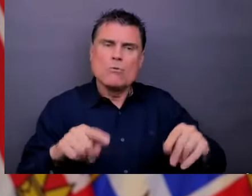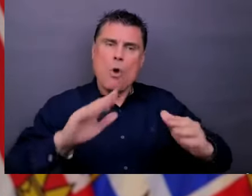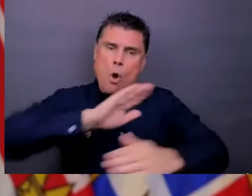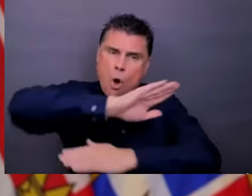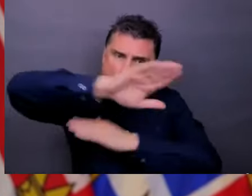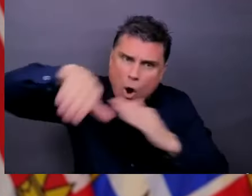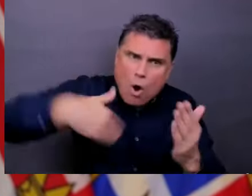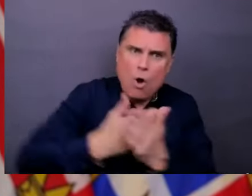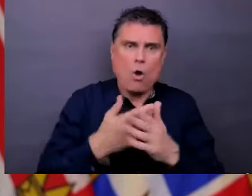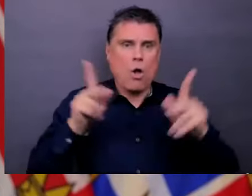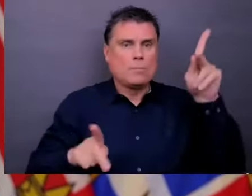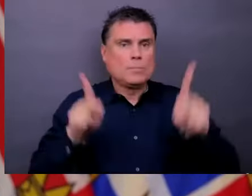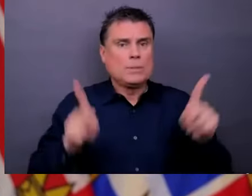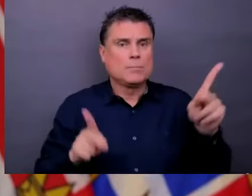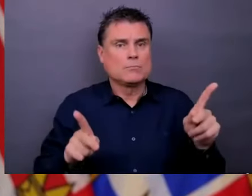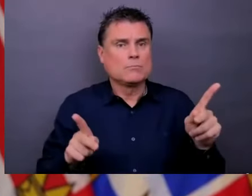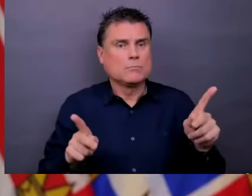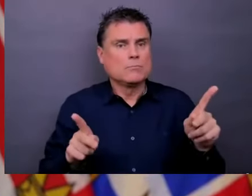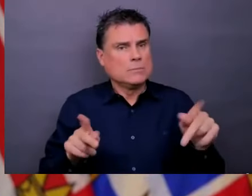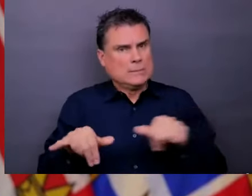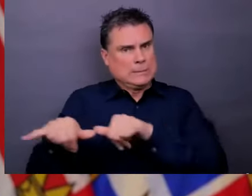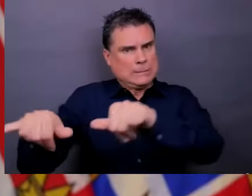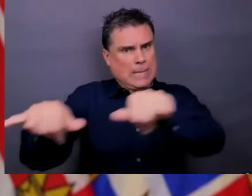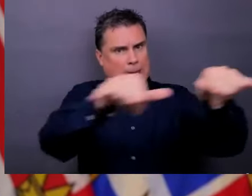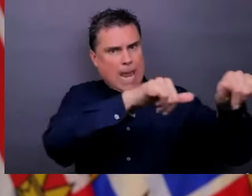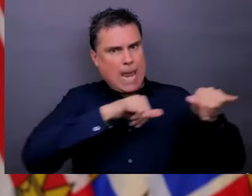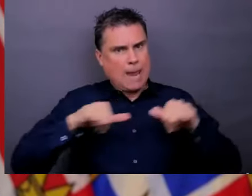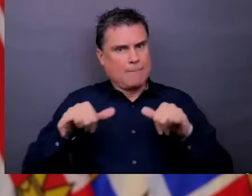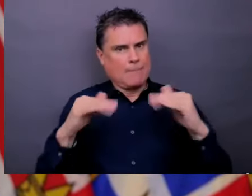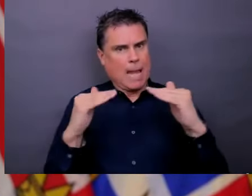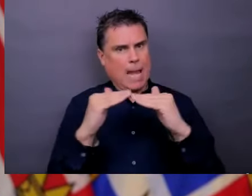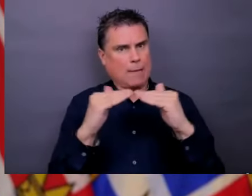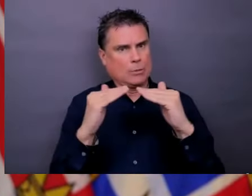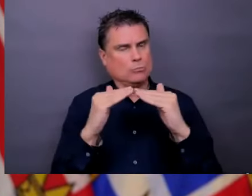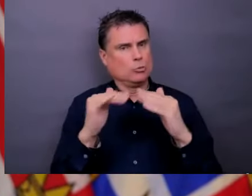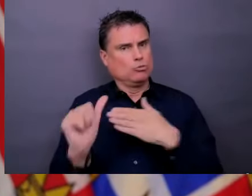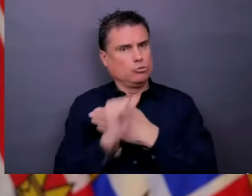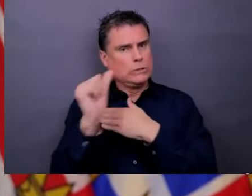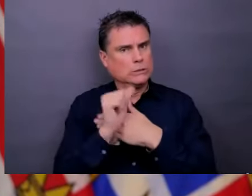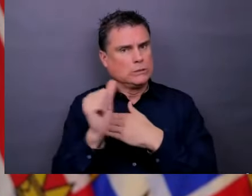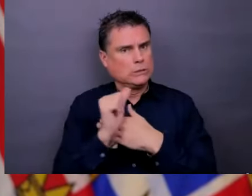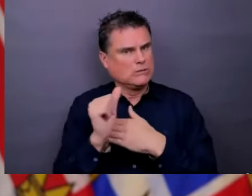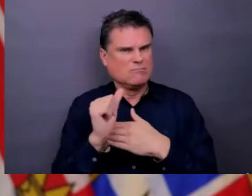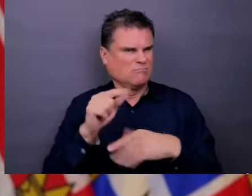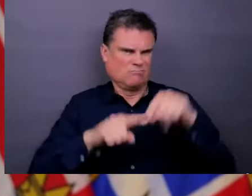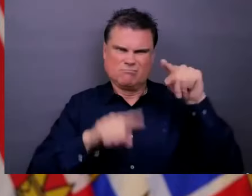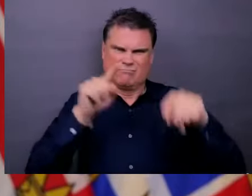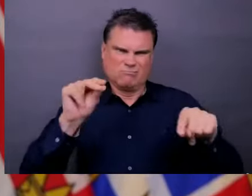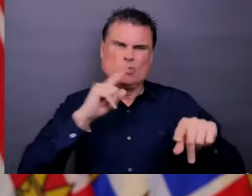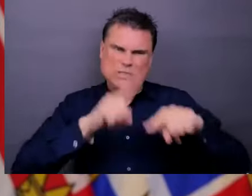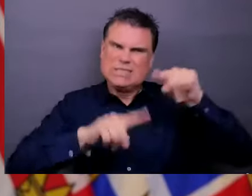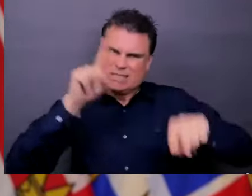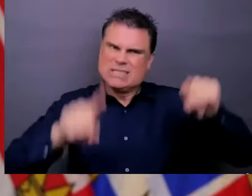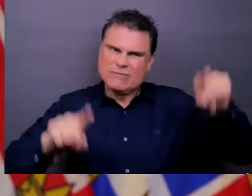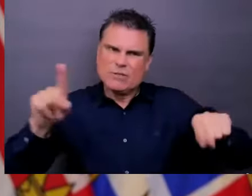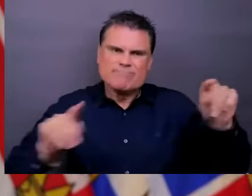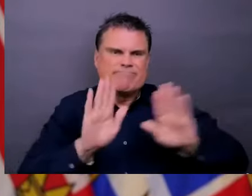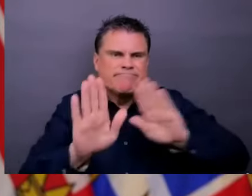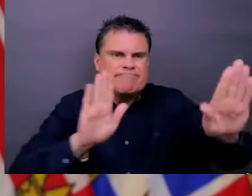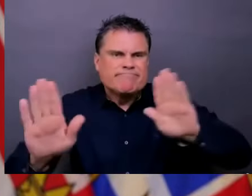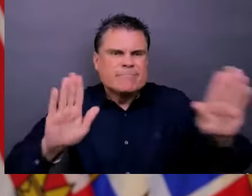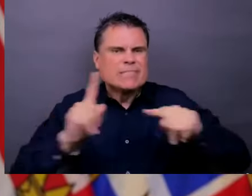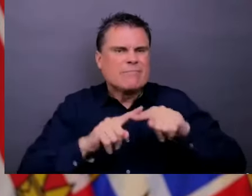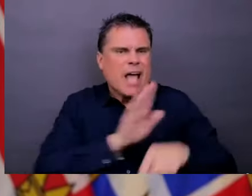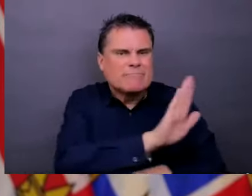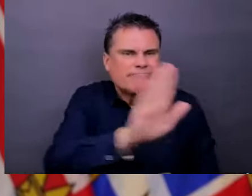where access to health services is less than others, where workplaces may be